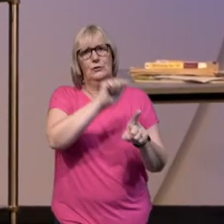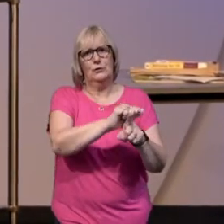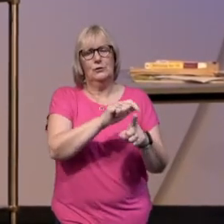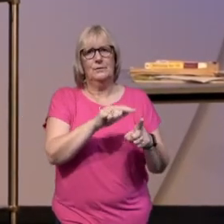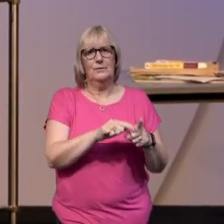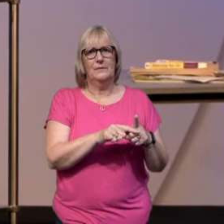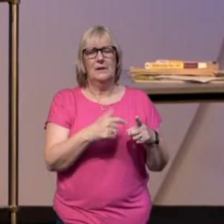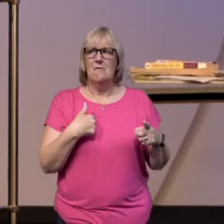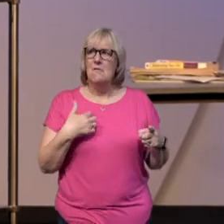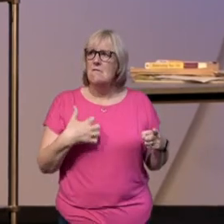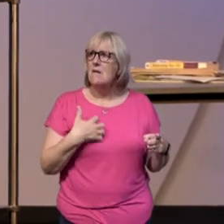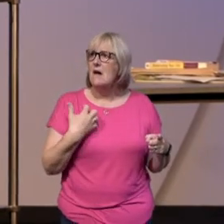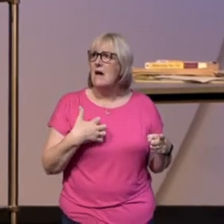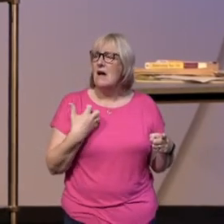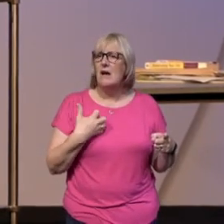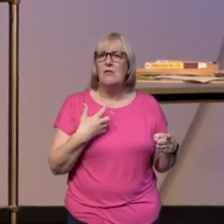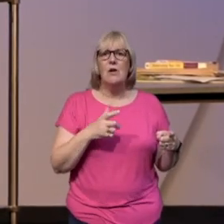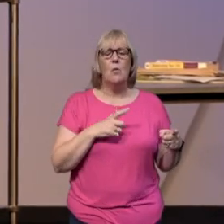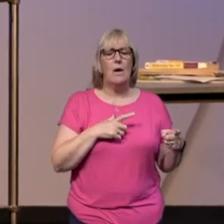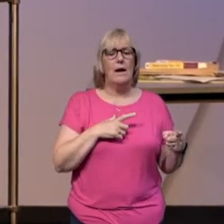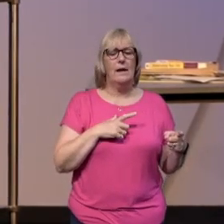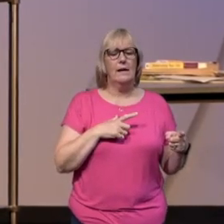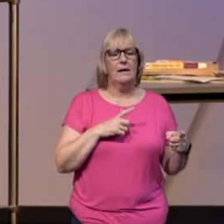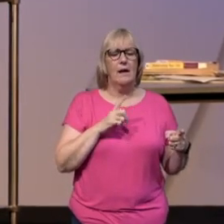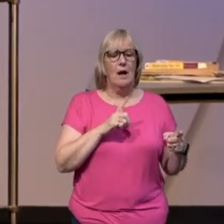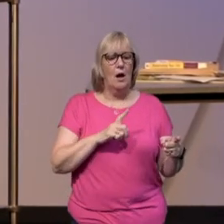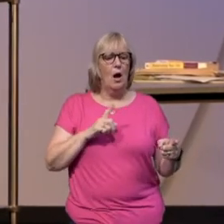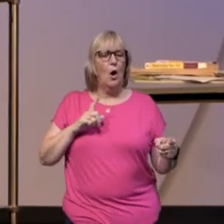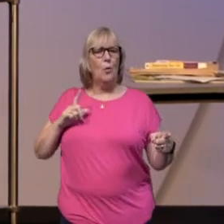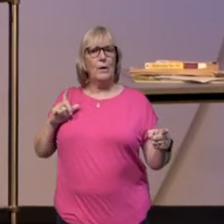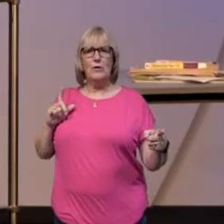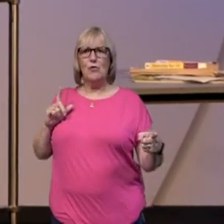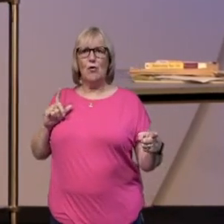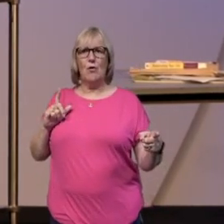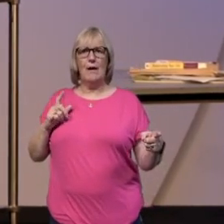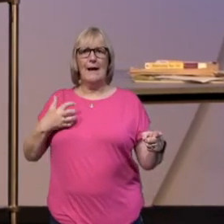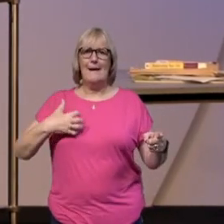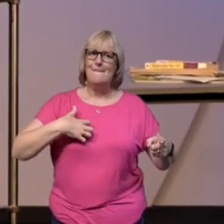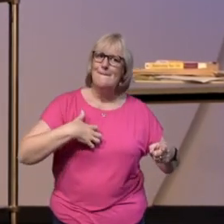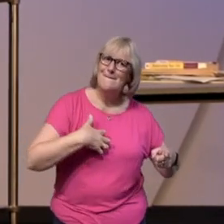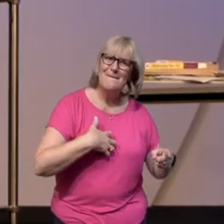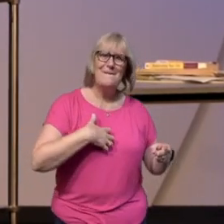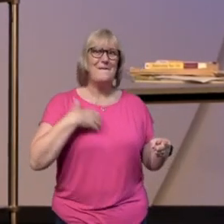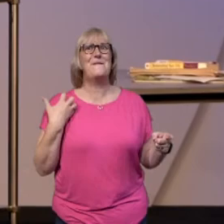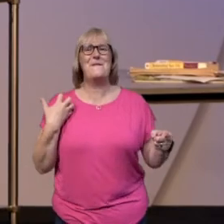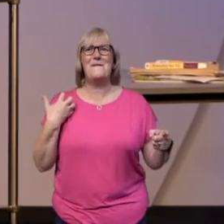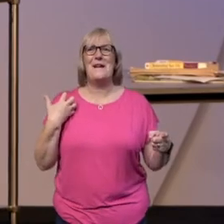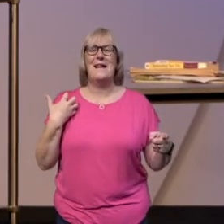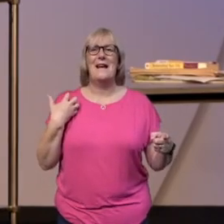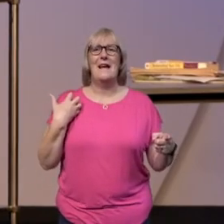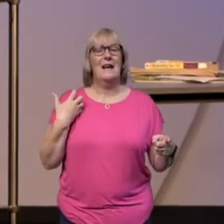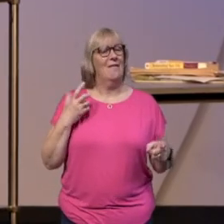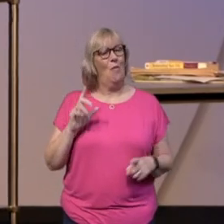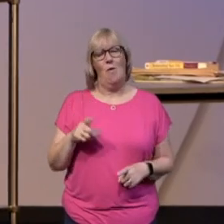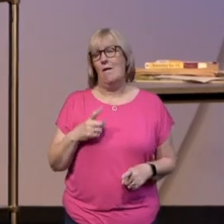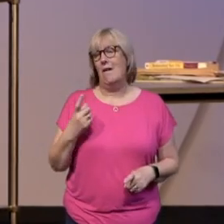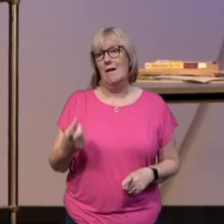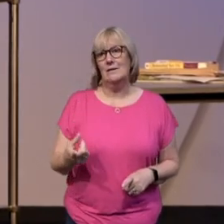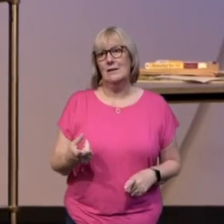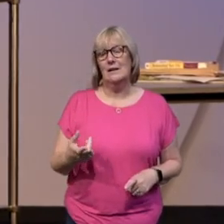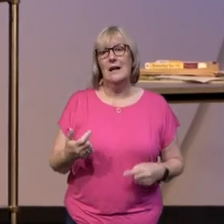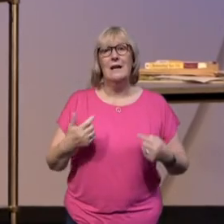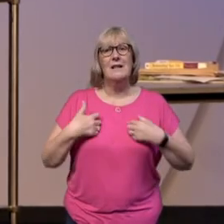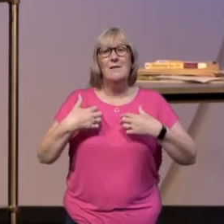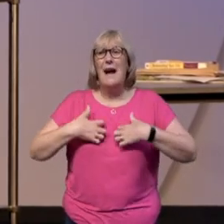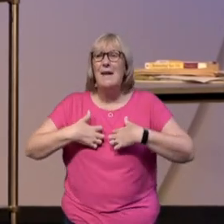going, gosh, I'm angry there. Now just withdraw. You can't be losing your temper. If I lose my temper with you, James 3, you can't hear me teach